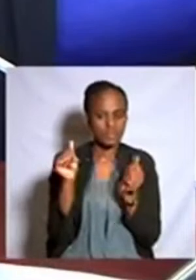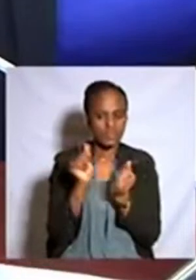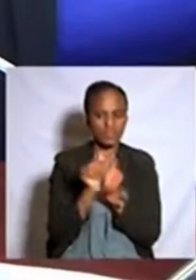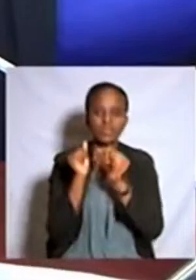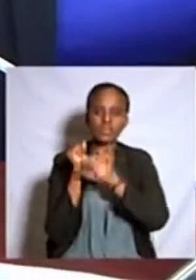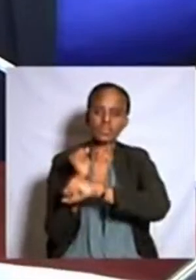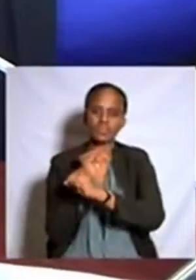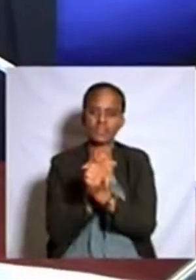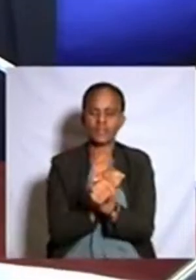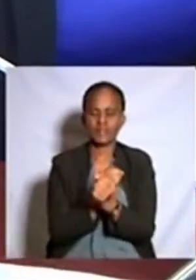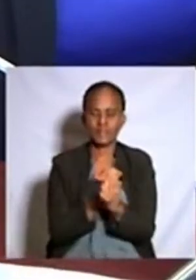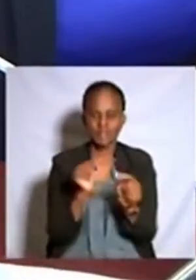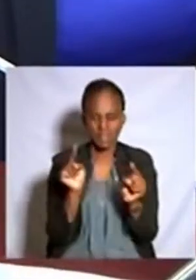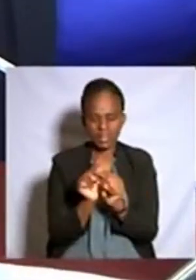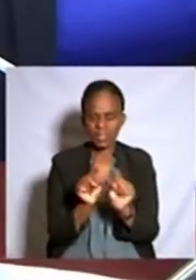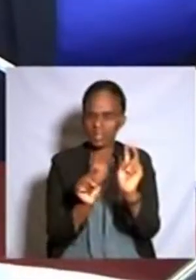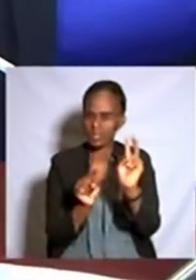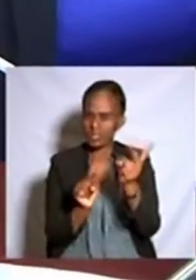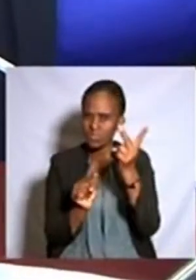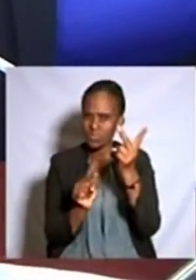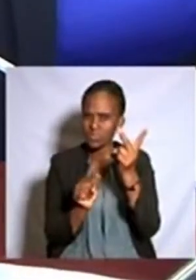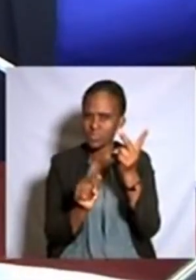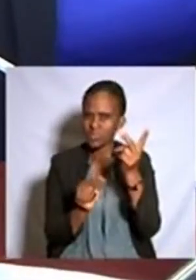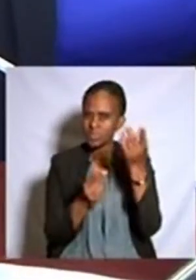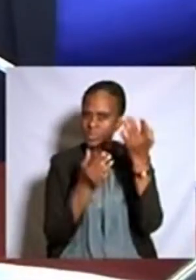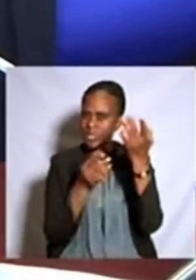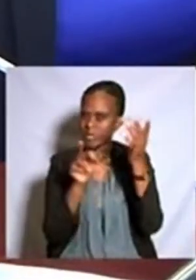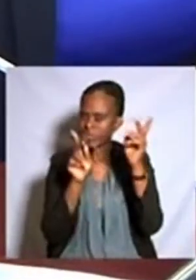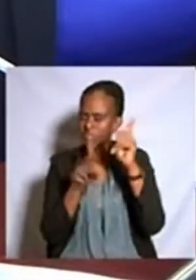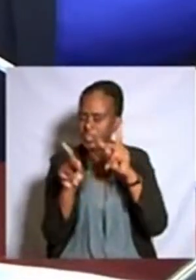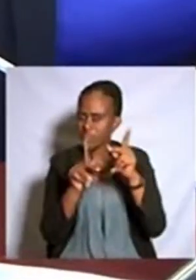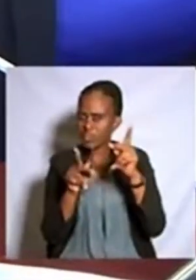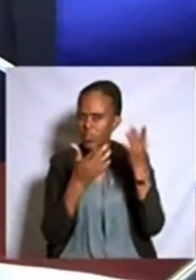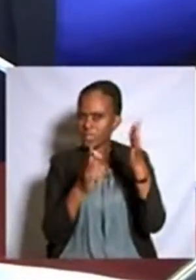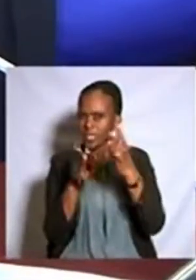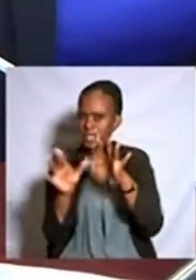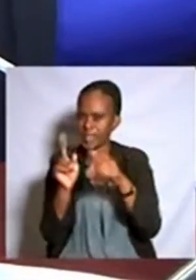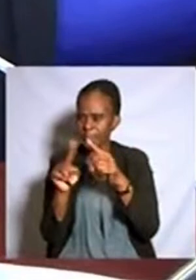securities. 2 diseased accounts are pending